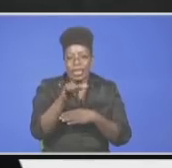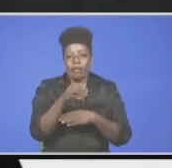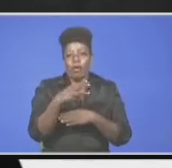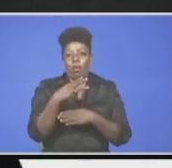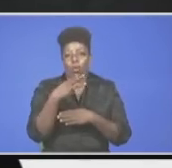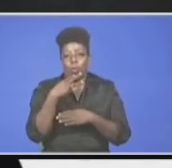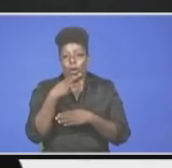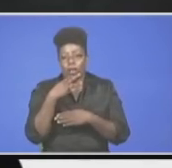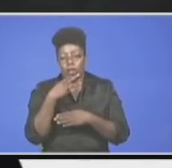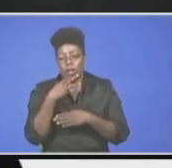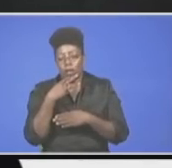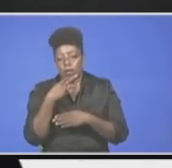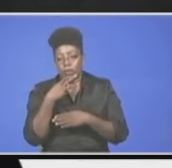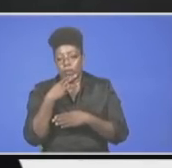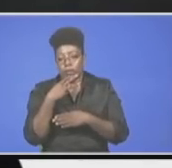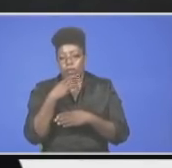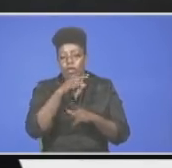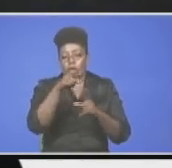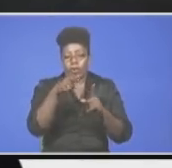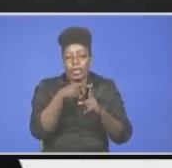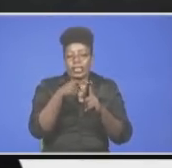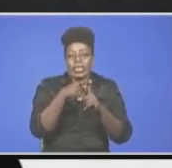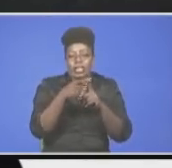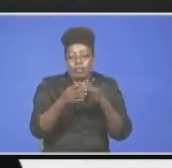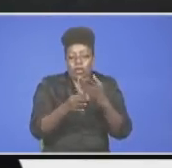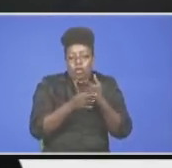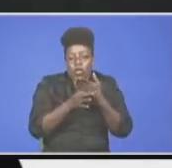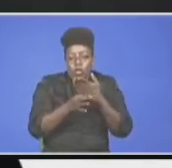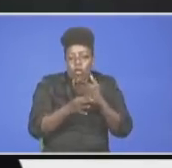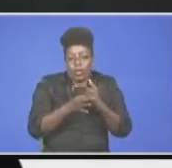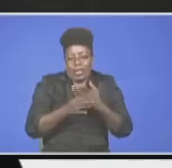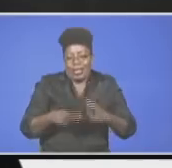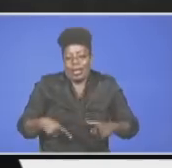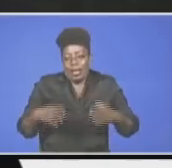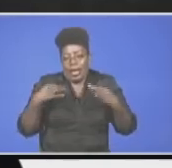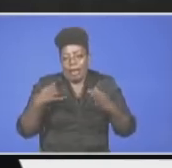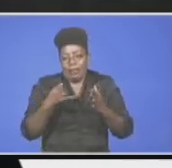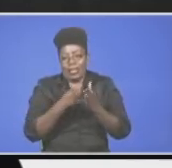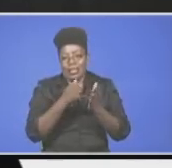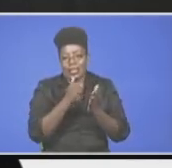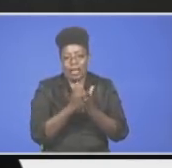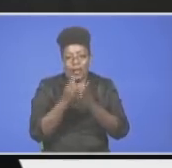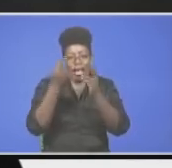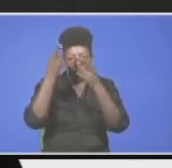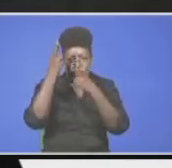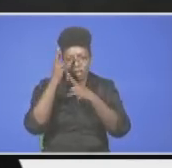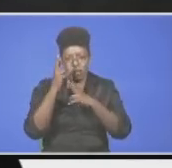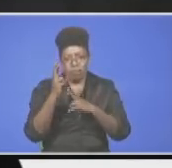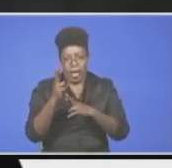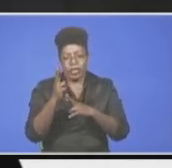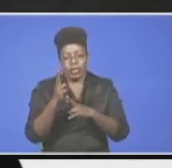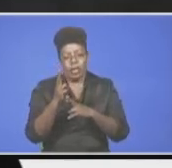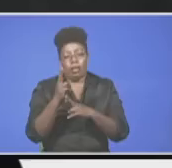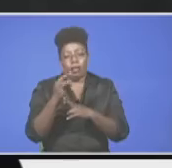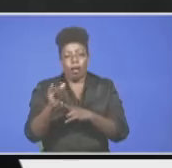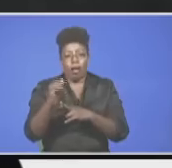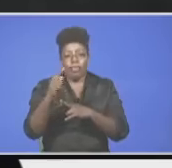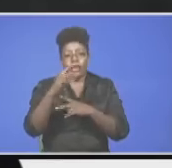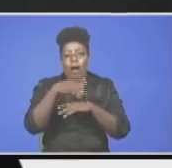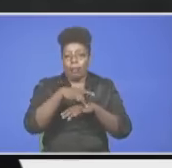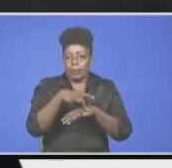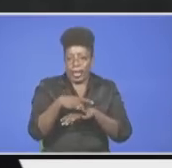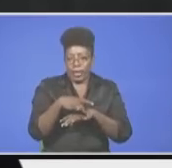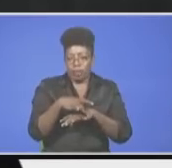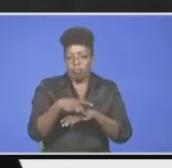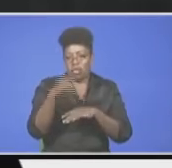water. And so this is about preservation of life itself and respecting the planet. So I can think of no